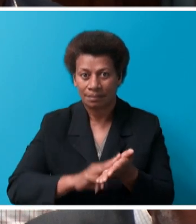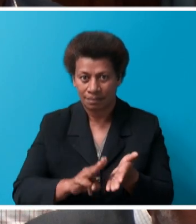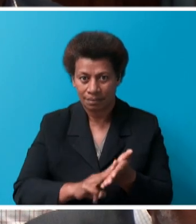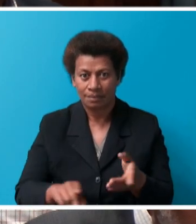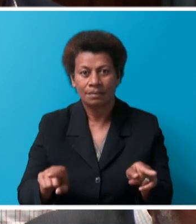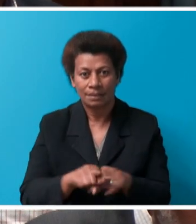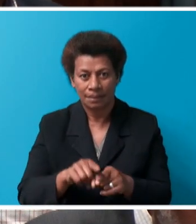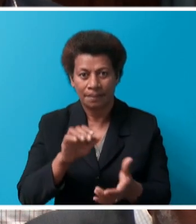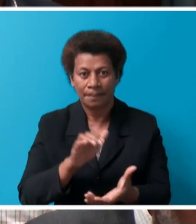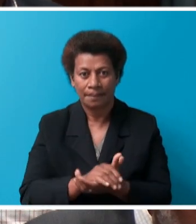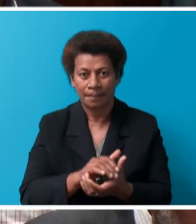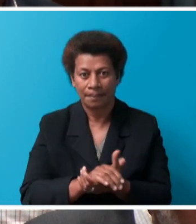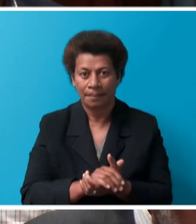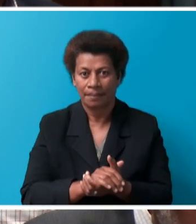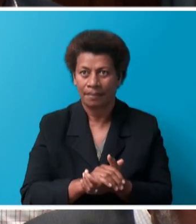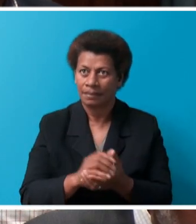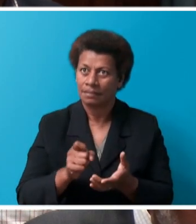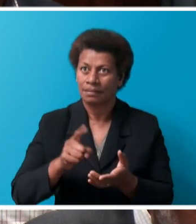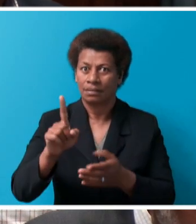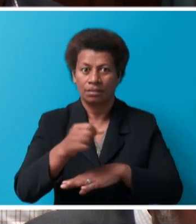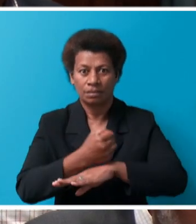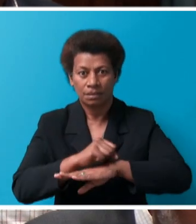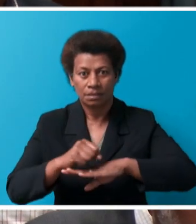exports on the increase as we speak